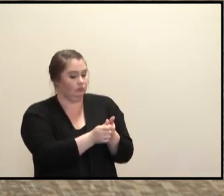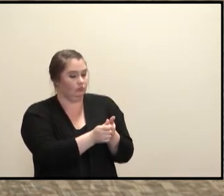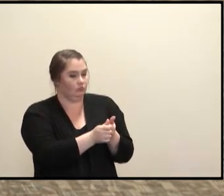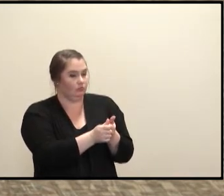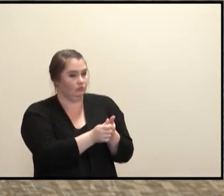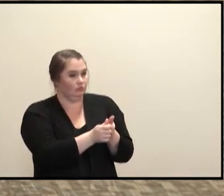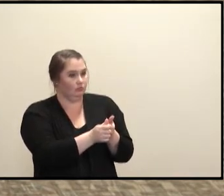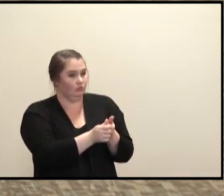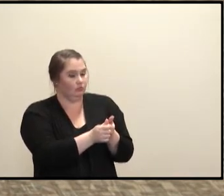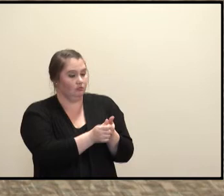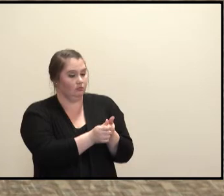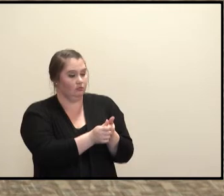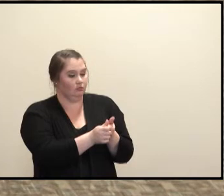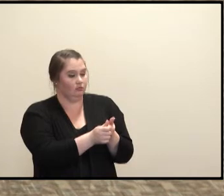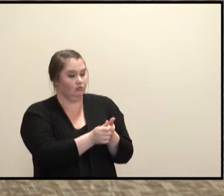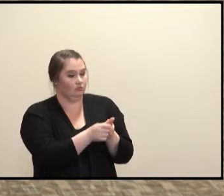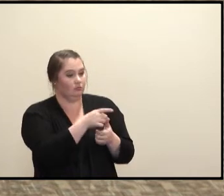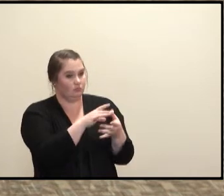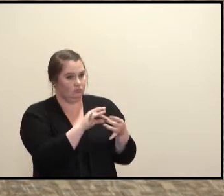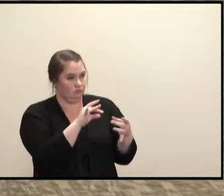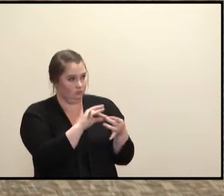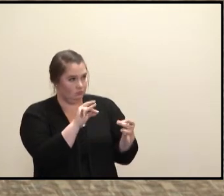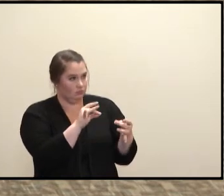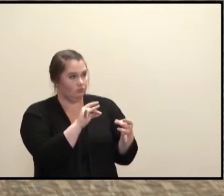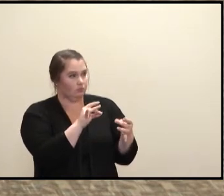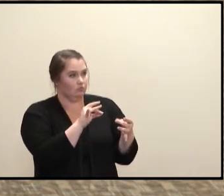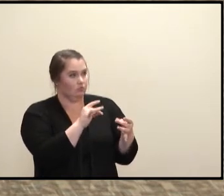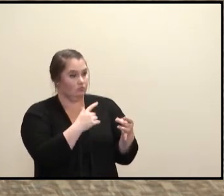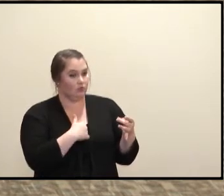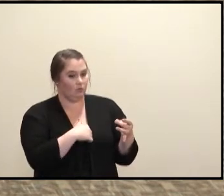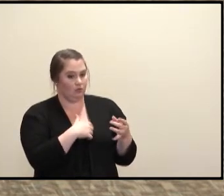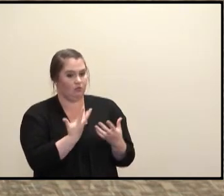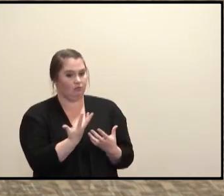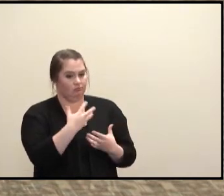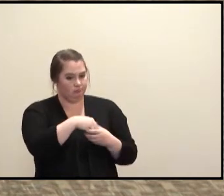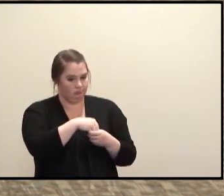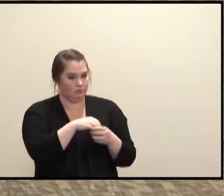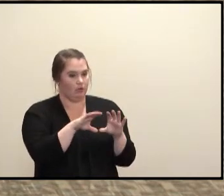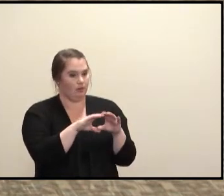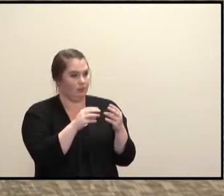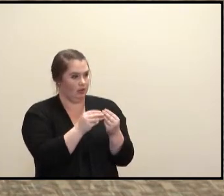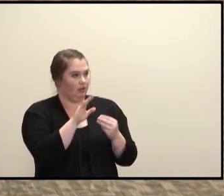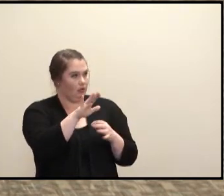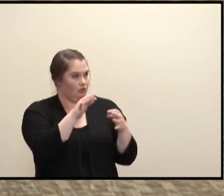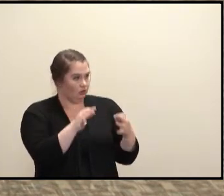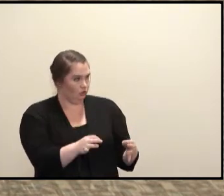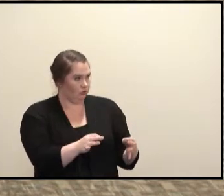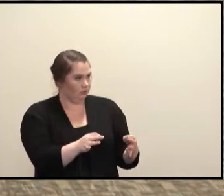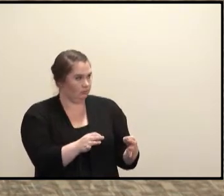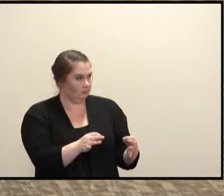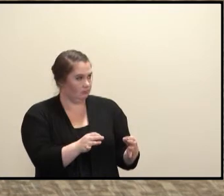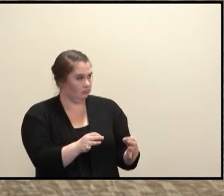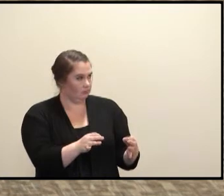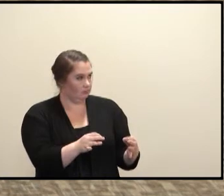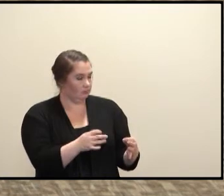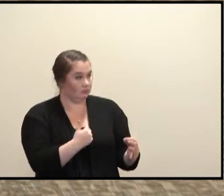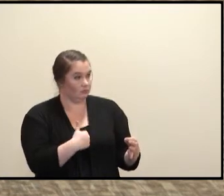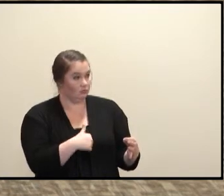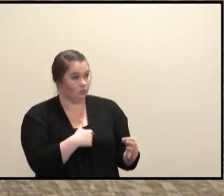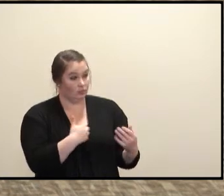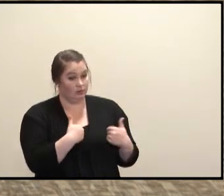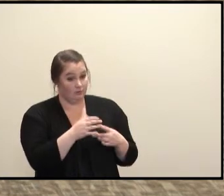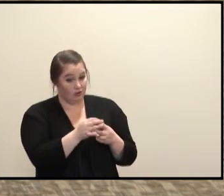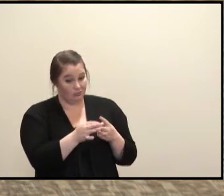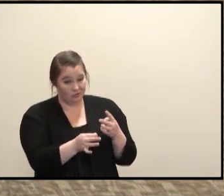how we're kind of locked into the committee's decision. Is that, or do we have other options on the